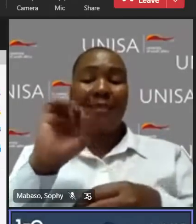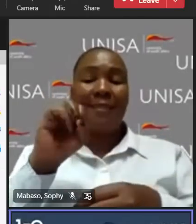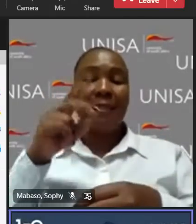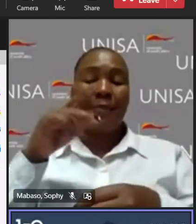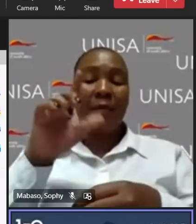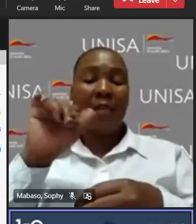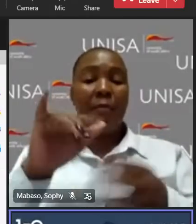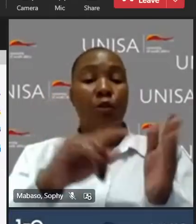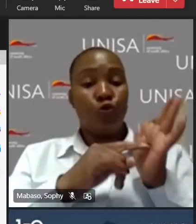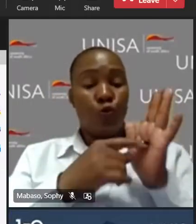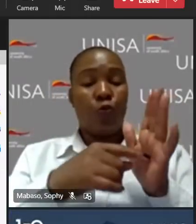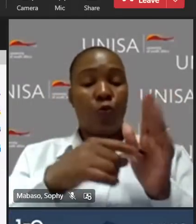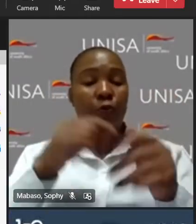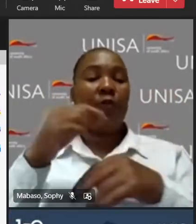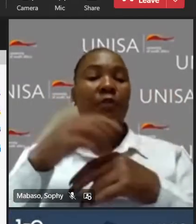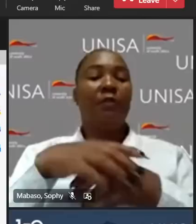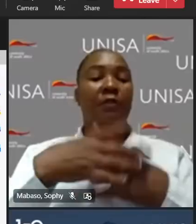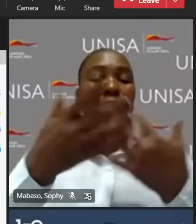and there.